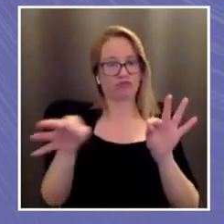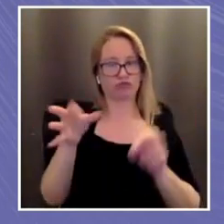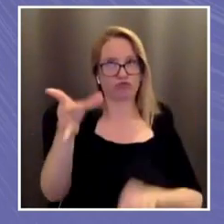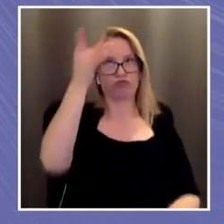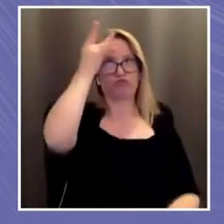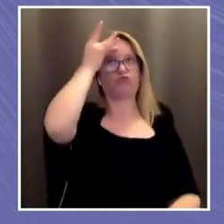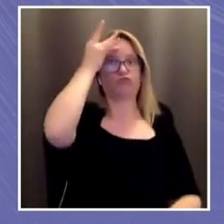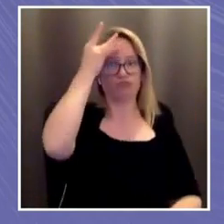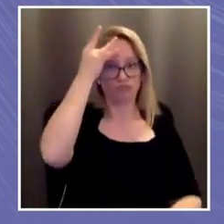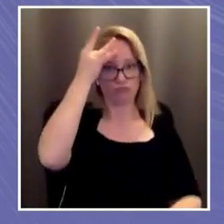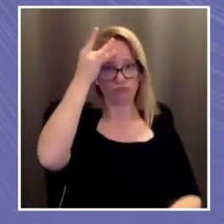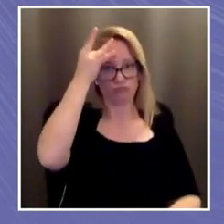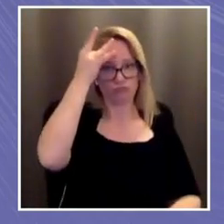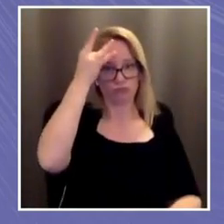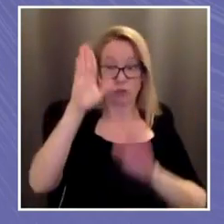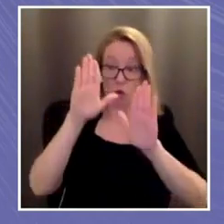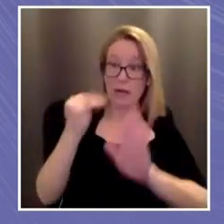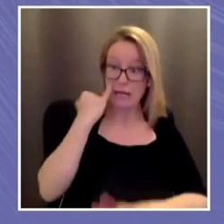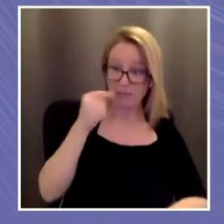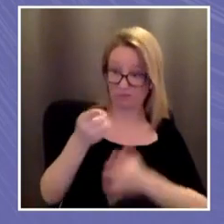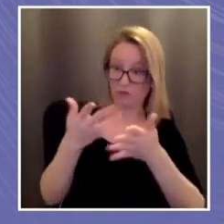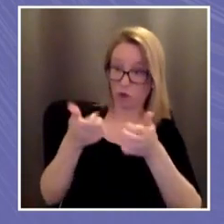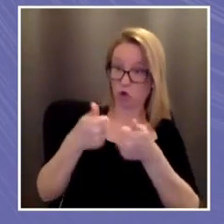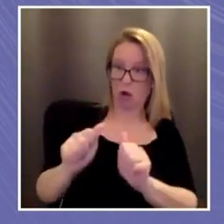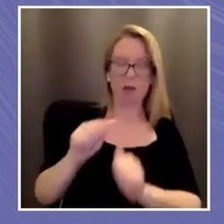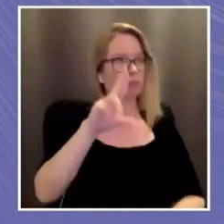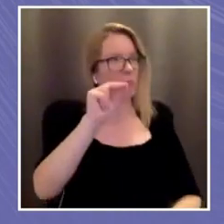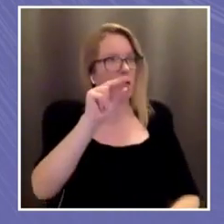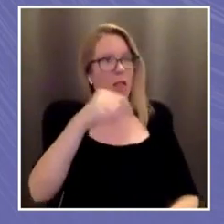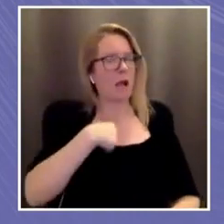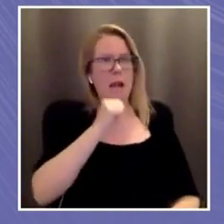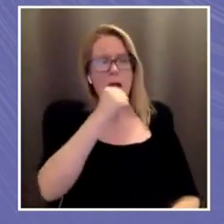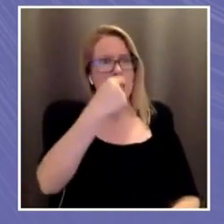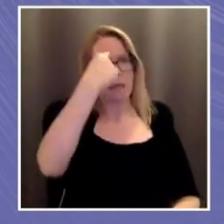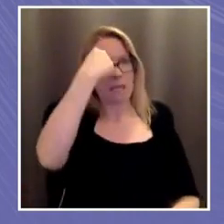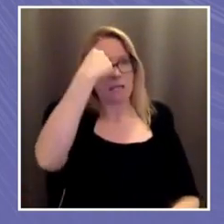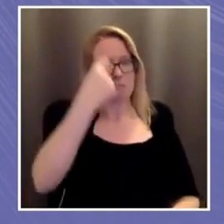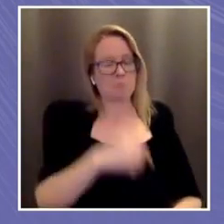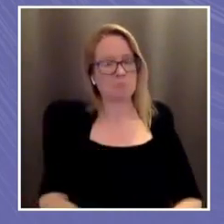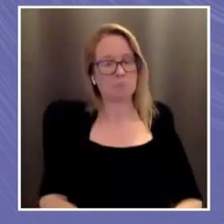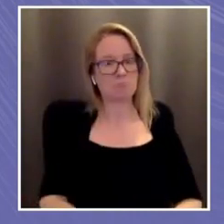That's a great idea. Did you try it? No, I didn't think it would.